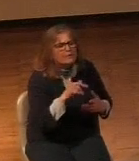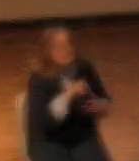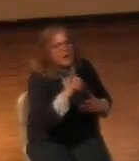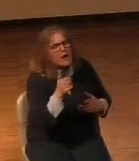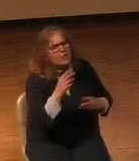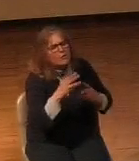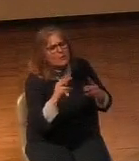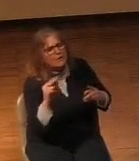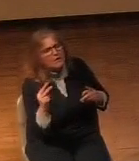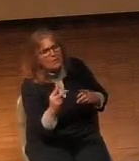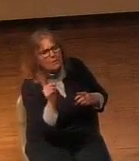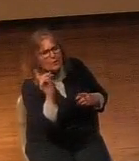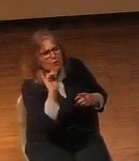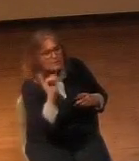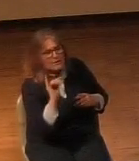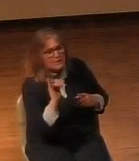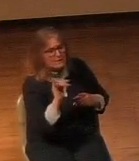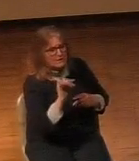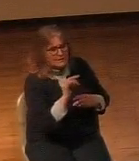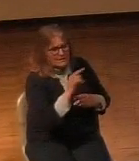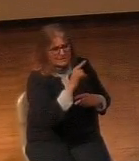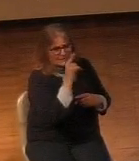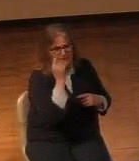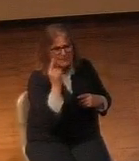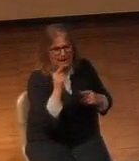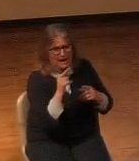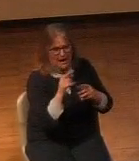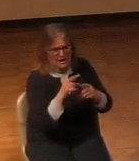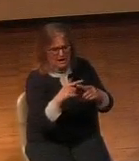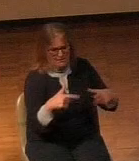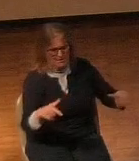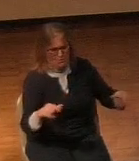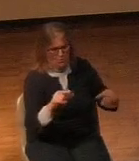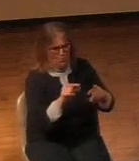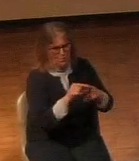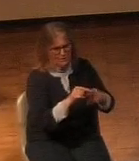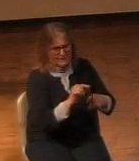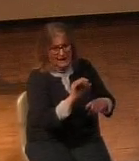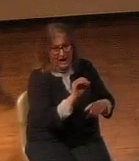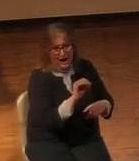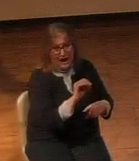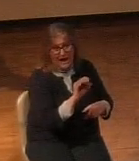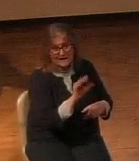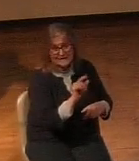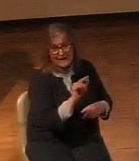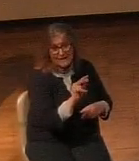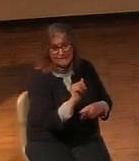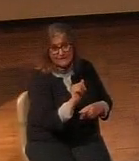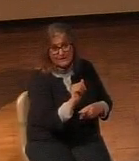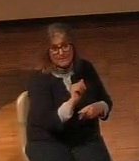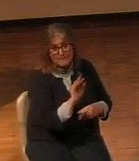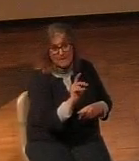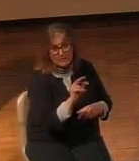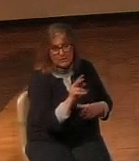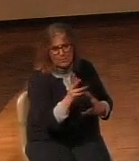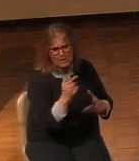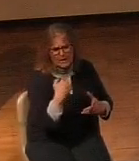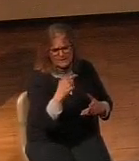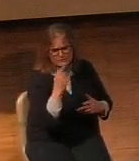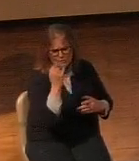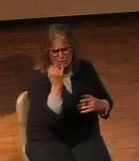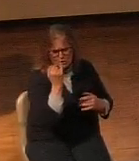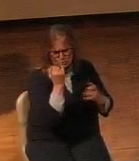like. The black vernacular world that Octavia Butler wants us to imagine